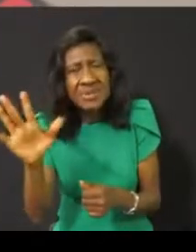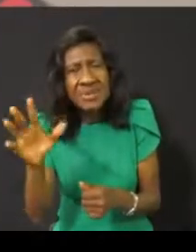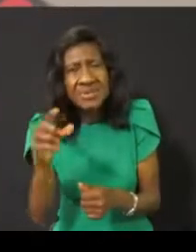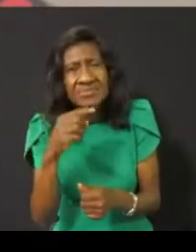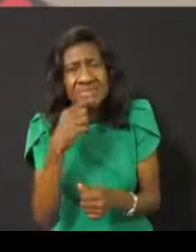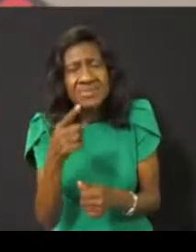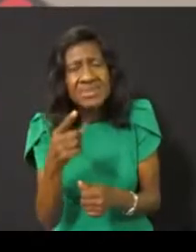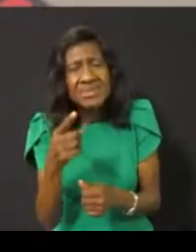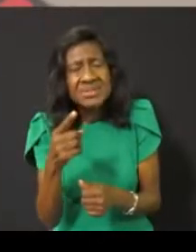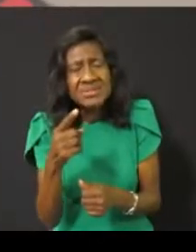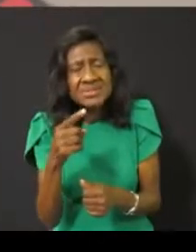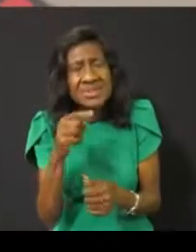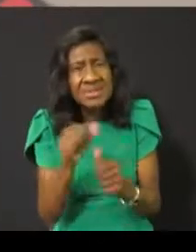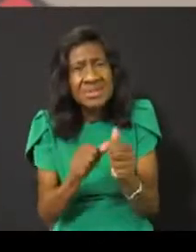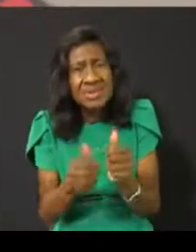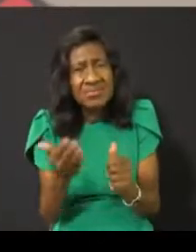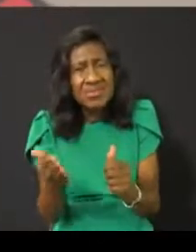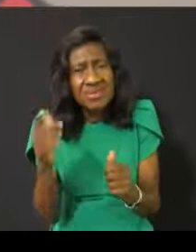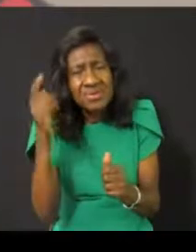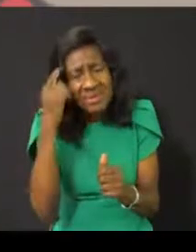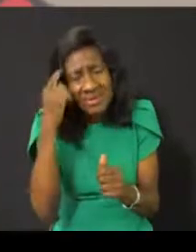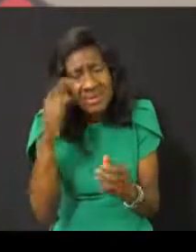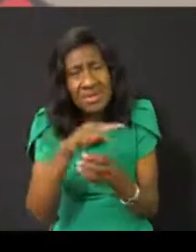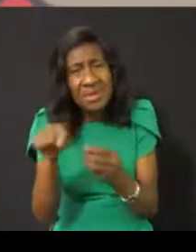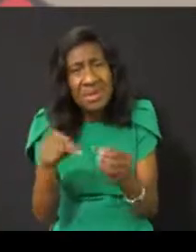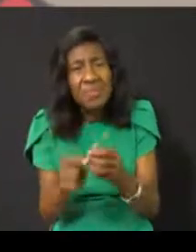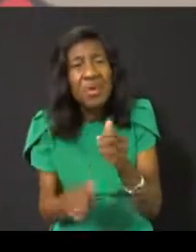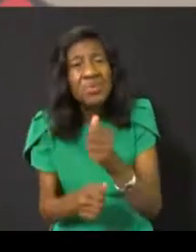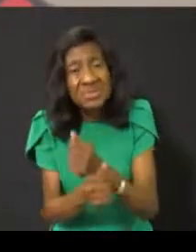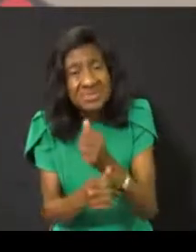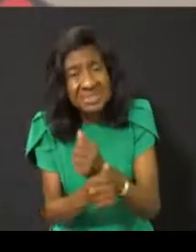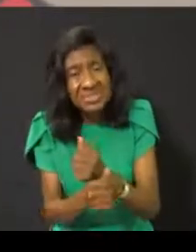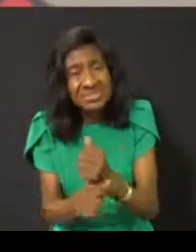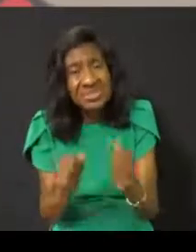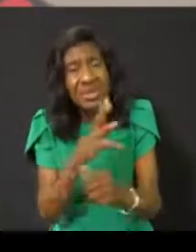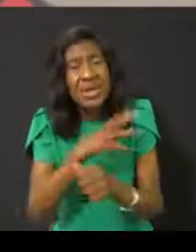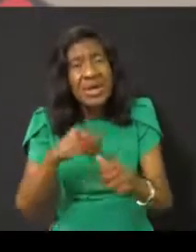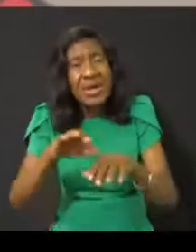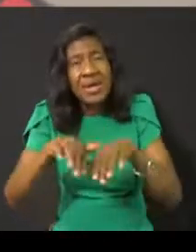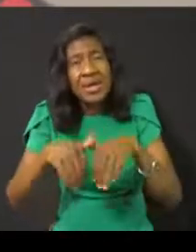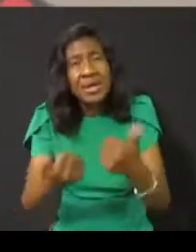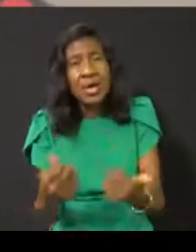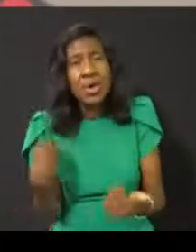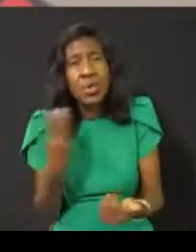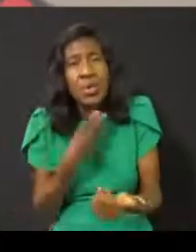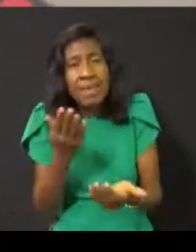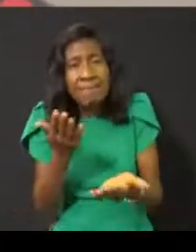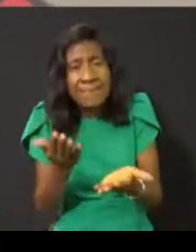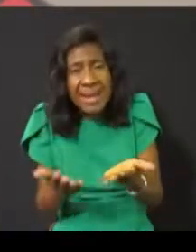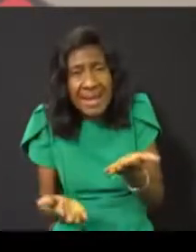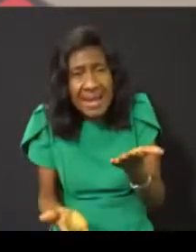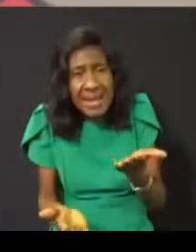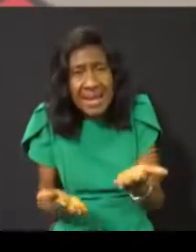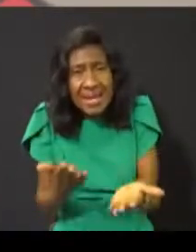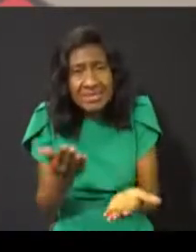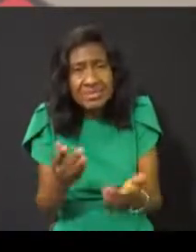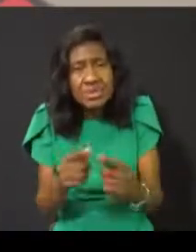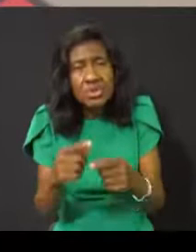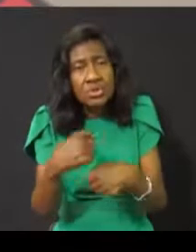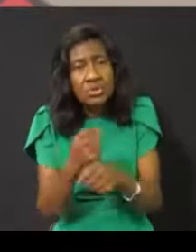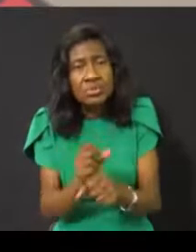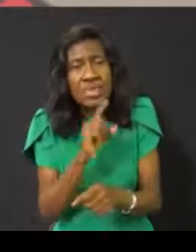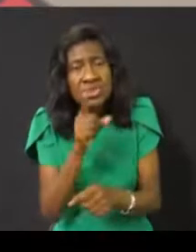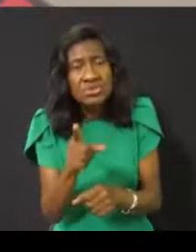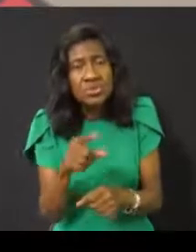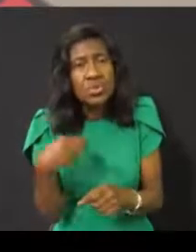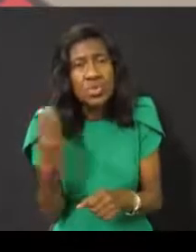of risk that currently exists and how we balance that to ensure that we don't create